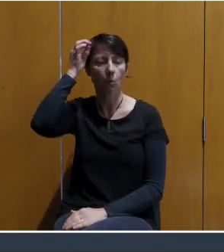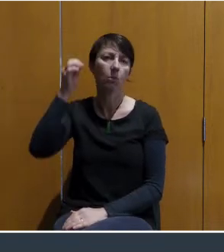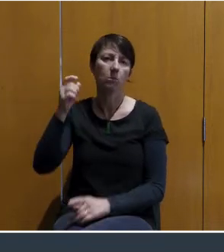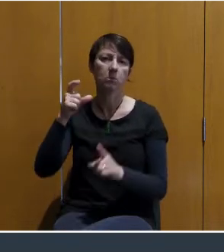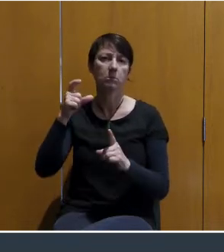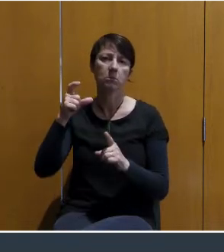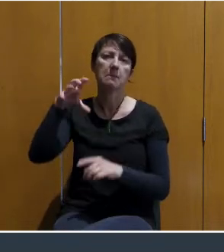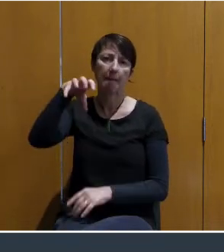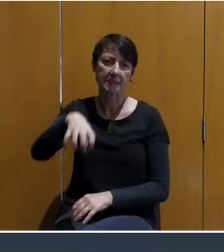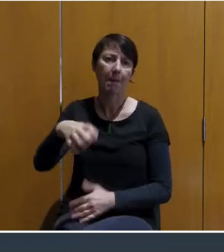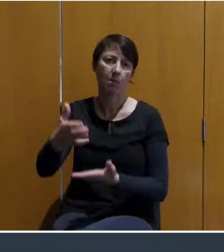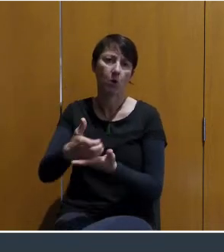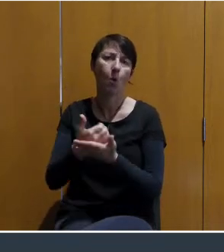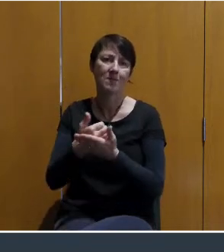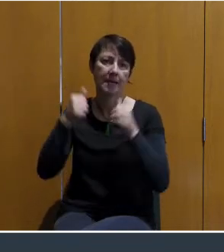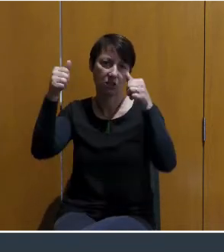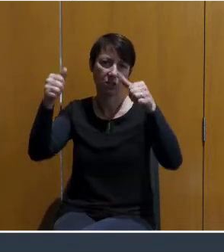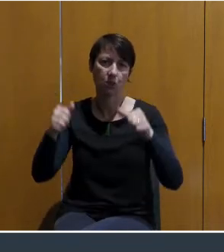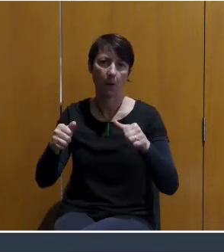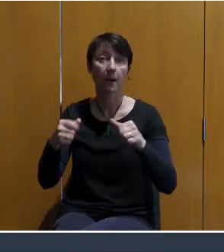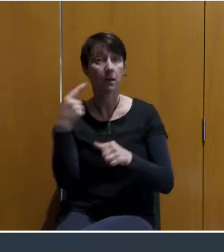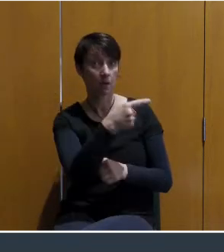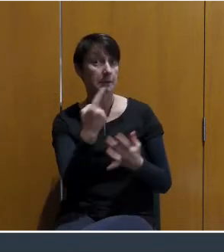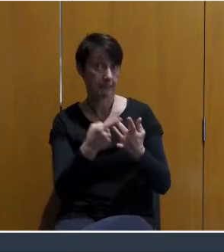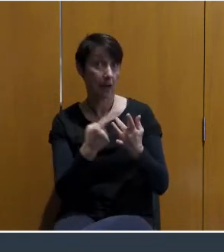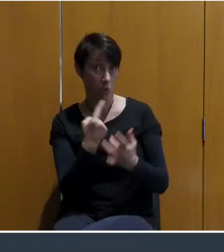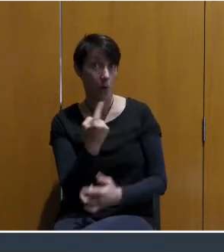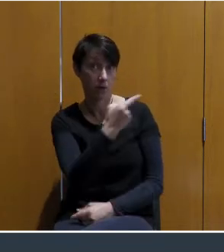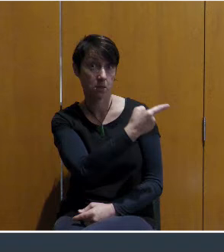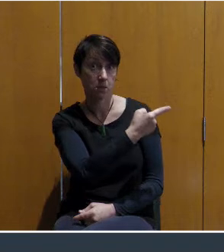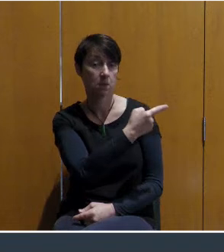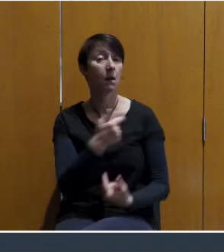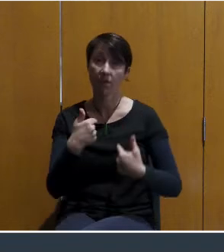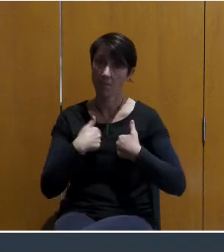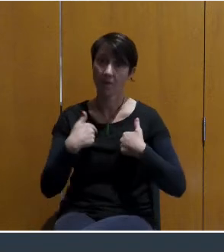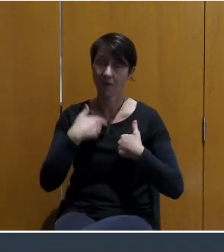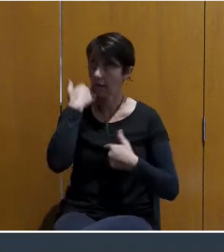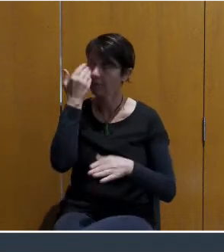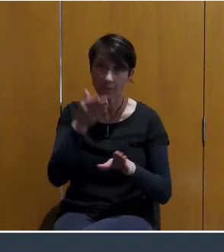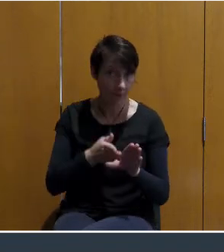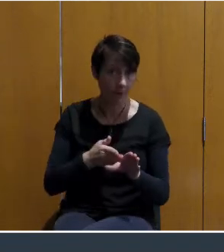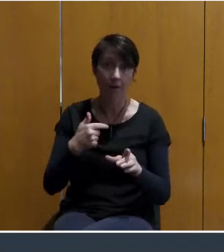sign that I've been putting up annually.